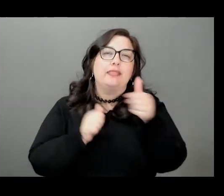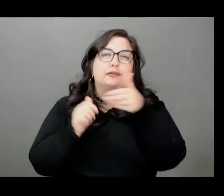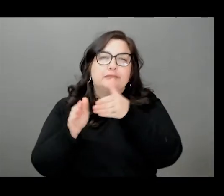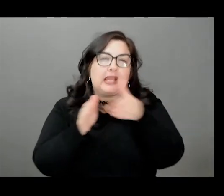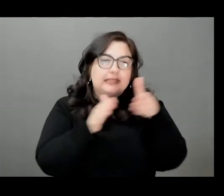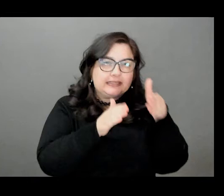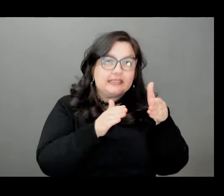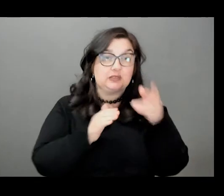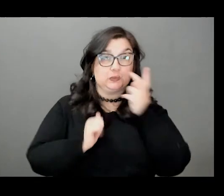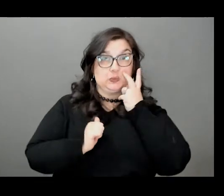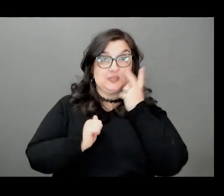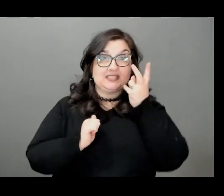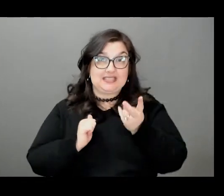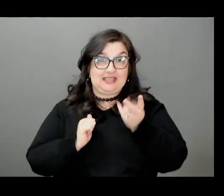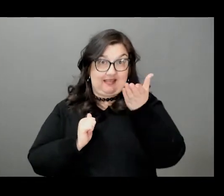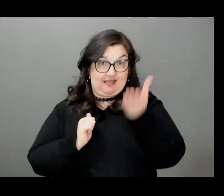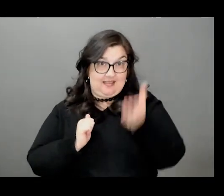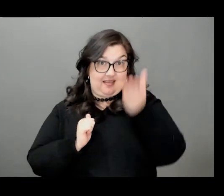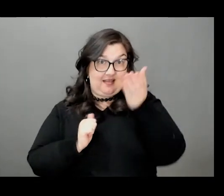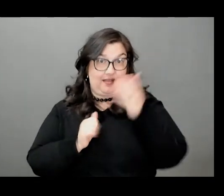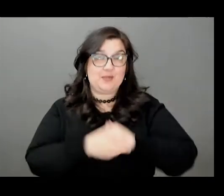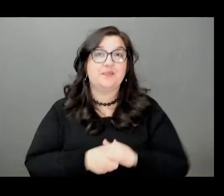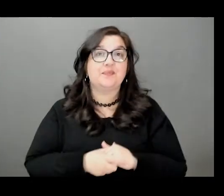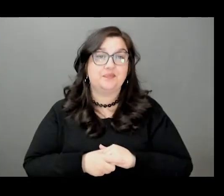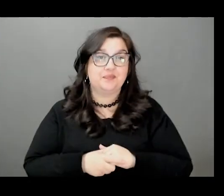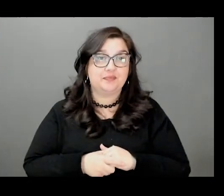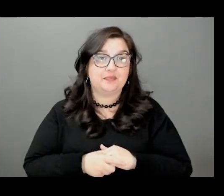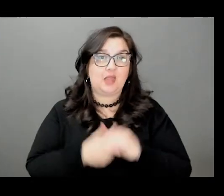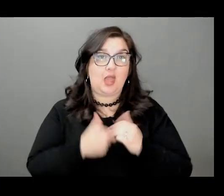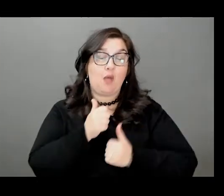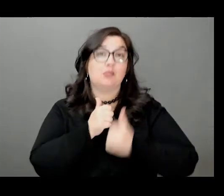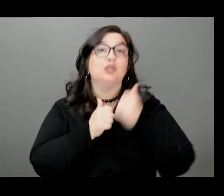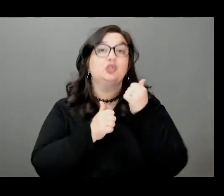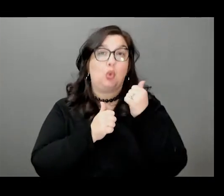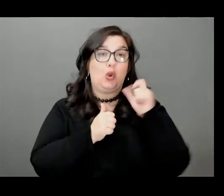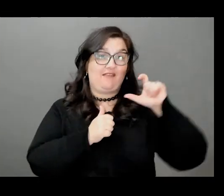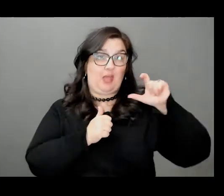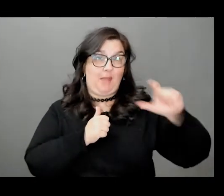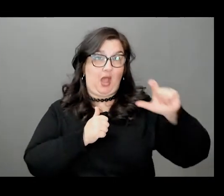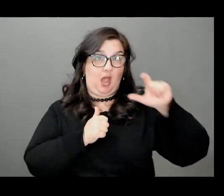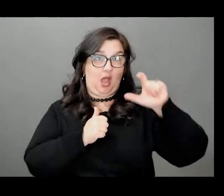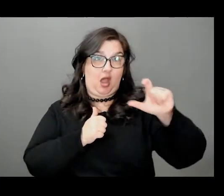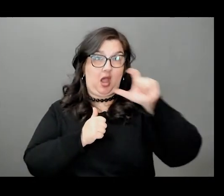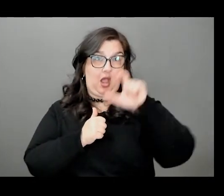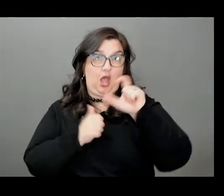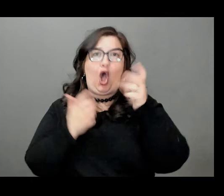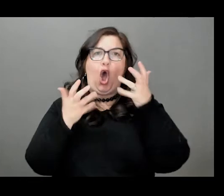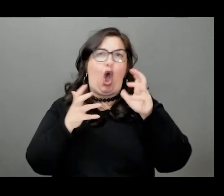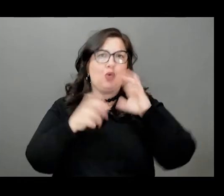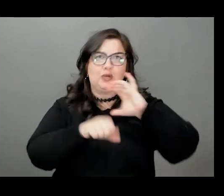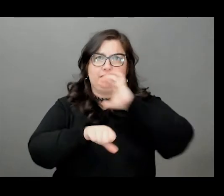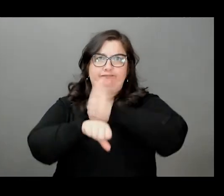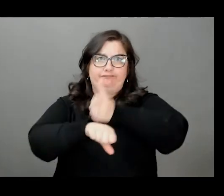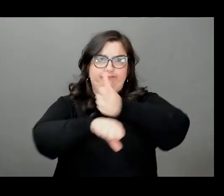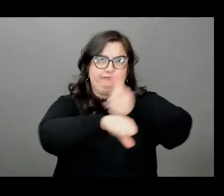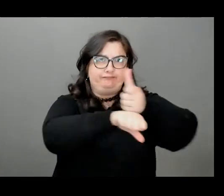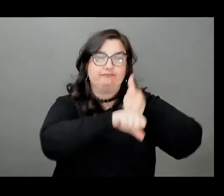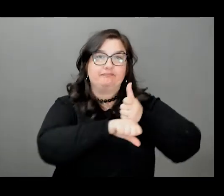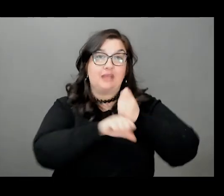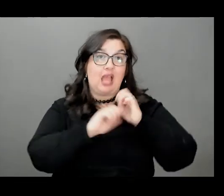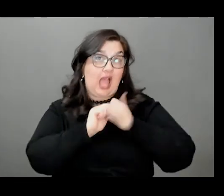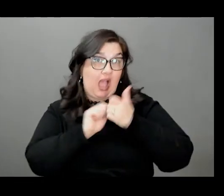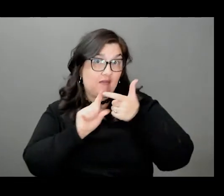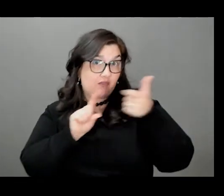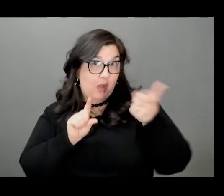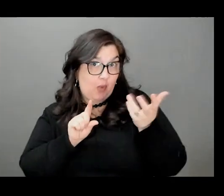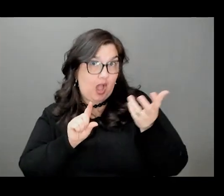what kind of a magic our ML techniques do. So if you see here, uh, majority of the bounding